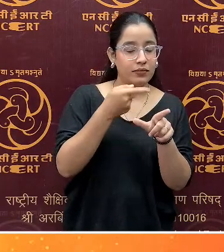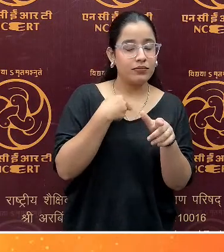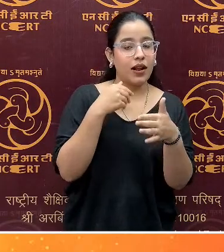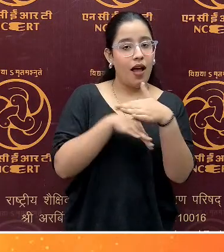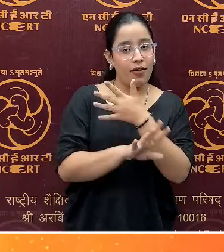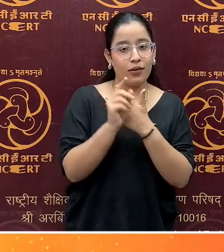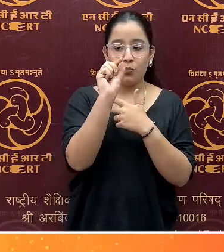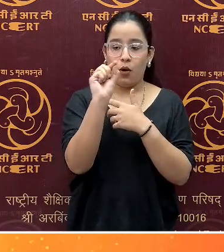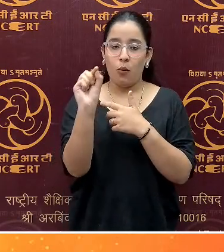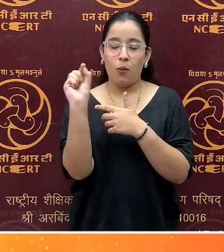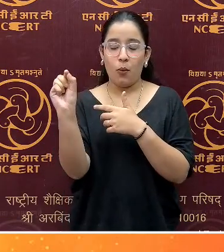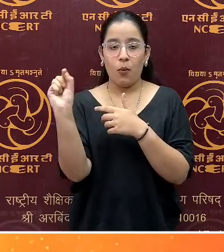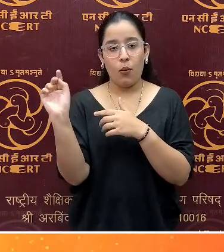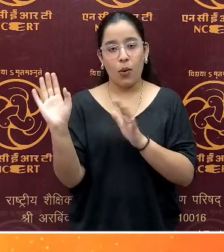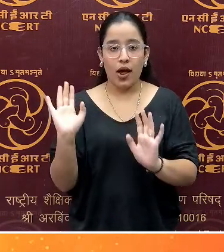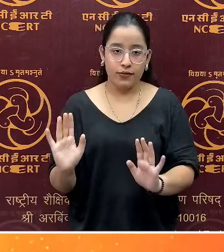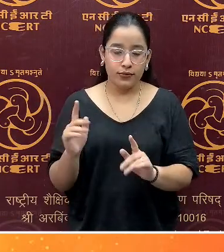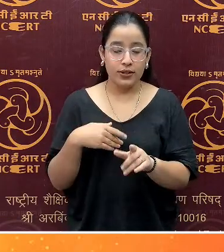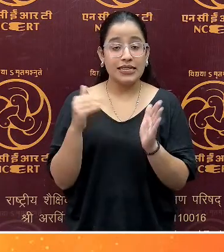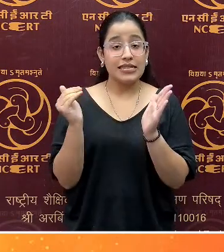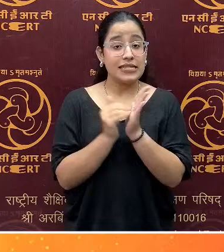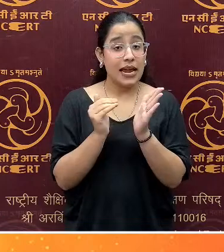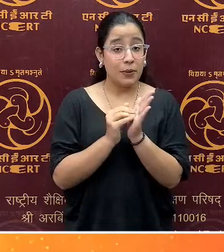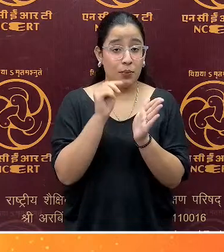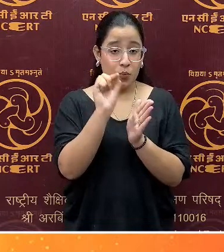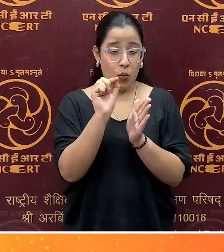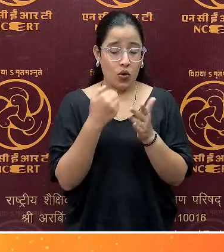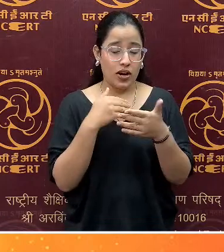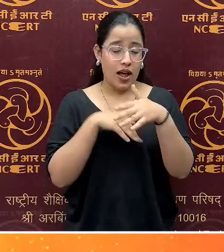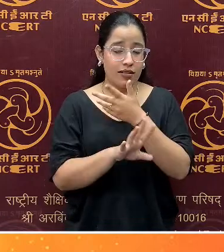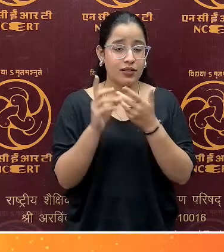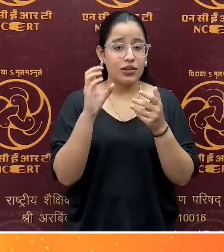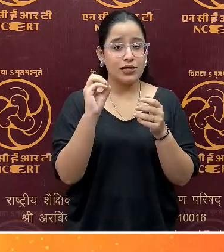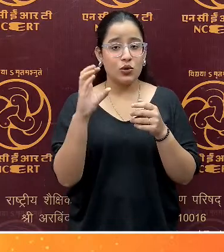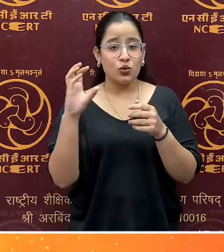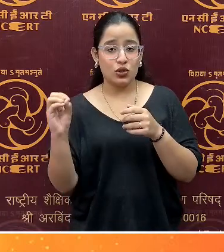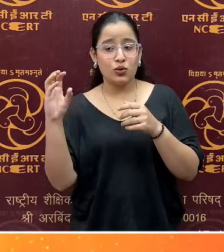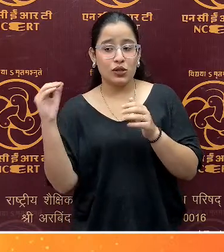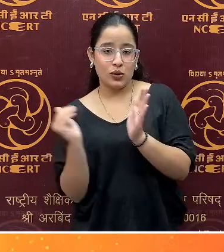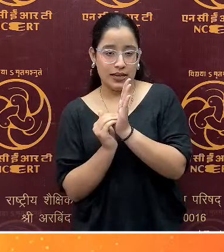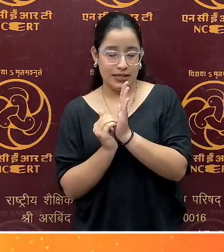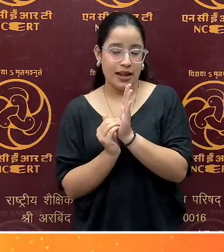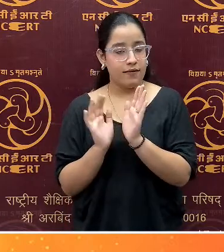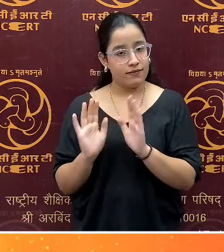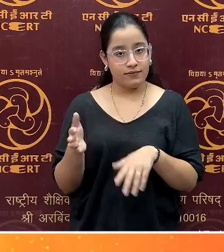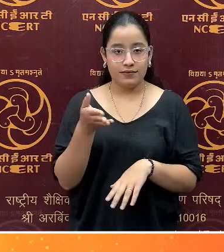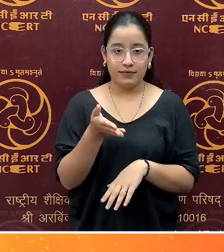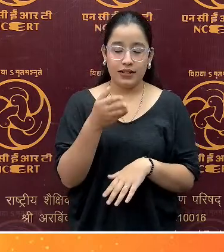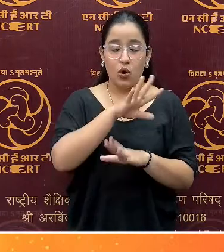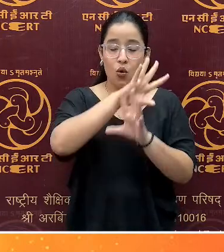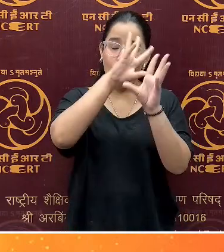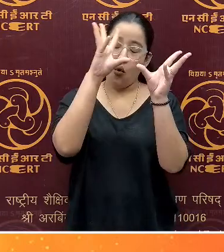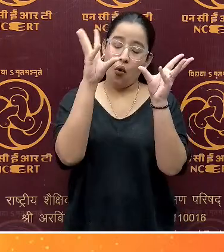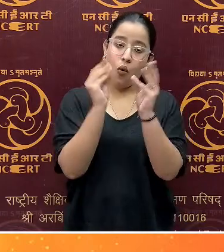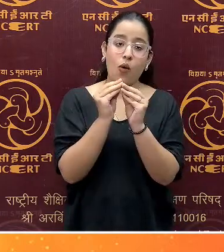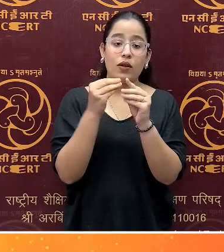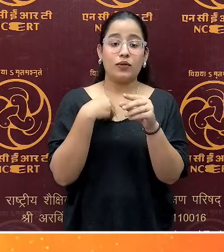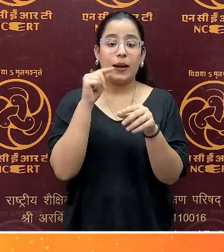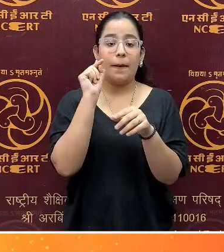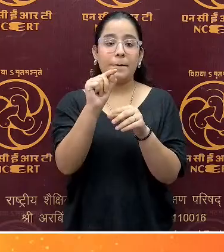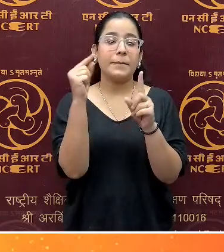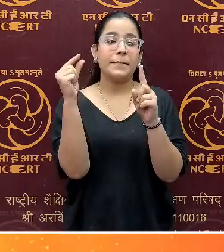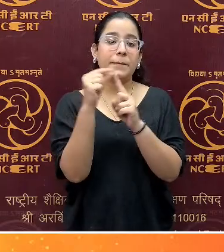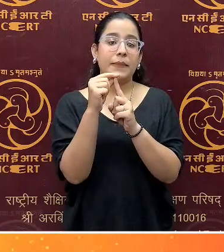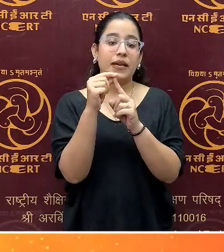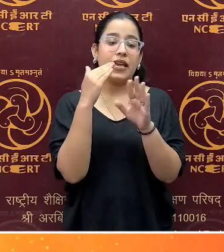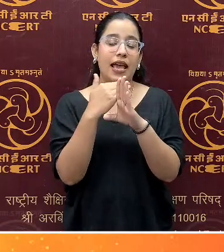y 0, and point Z represent having point 0 0 Z, and together the coordinate P is expressing